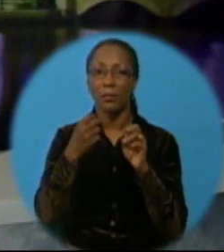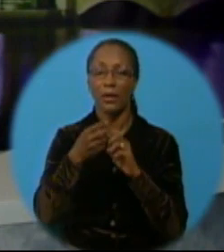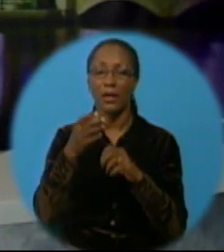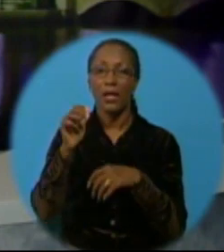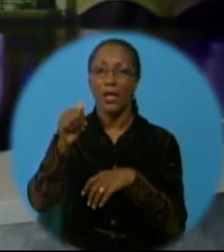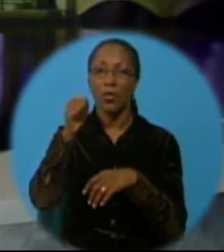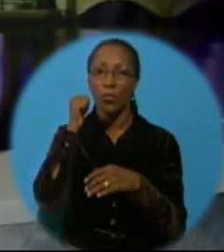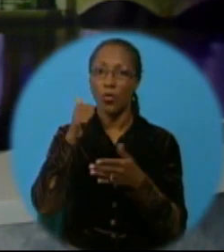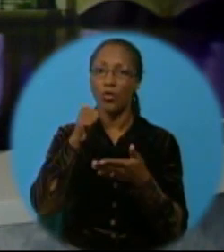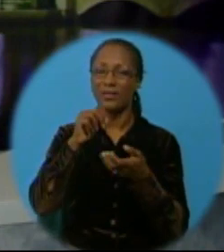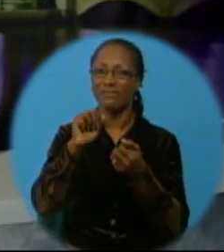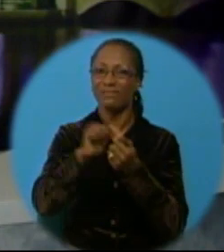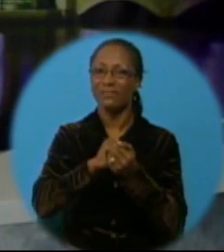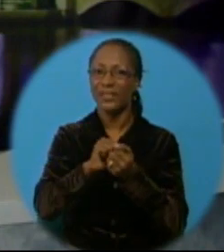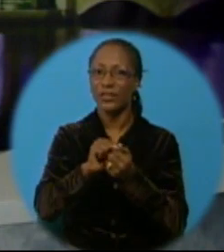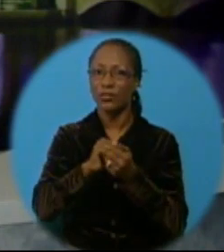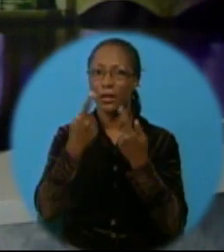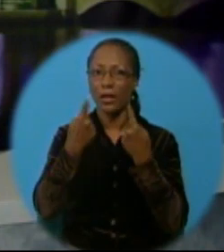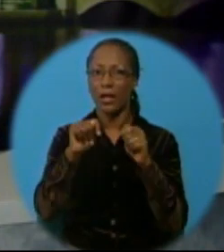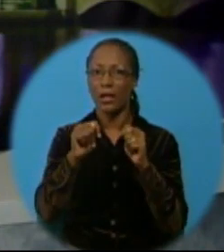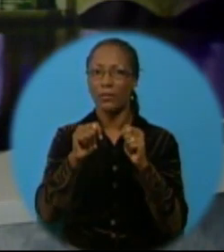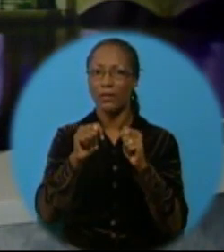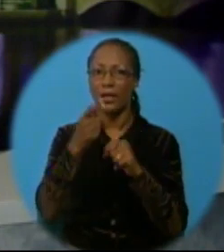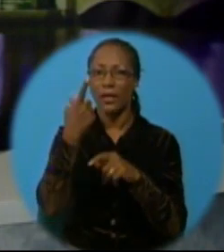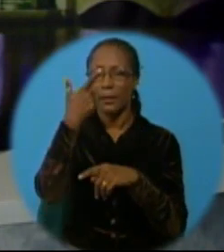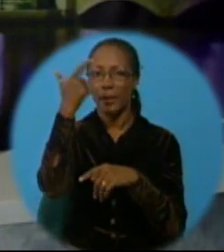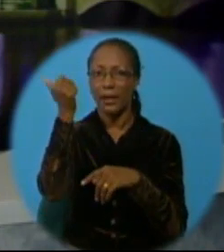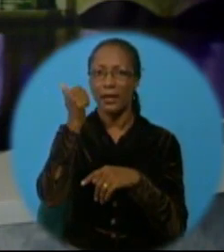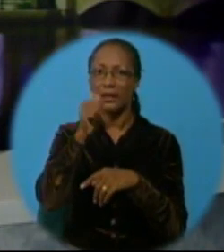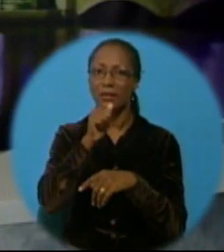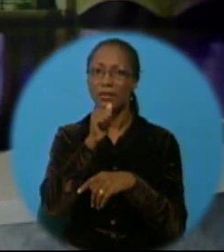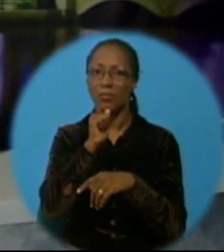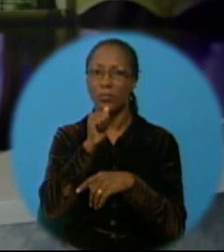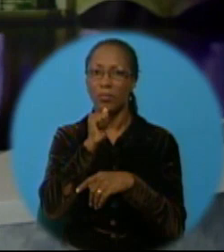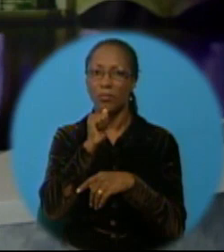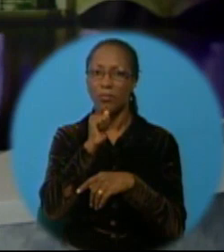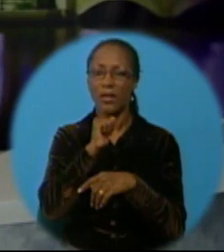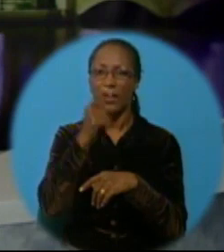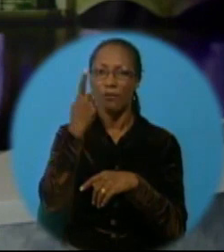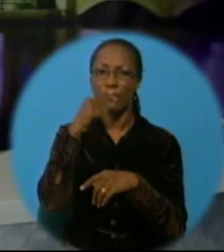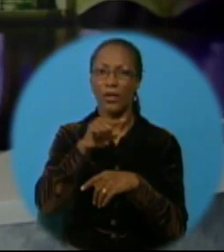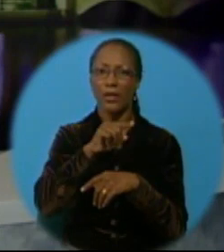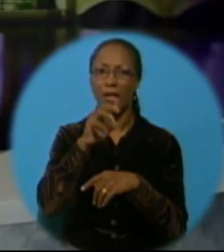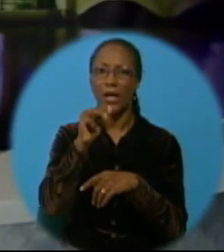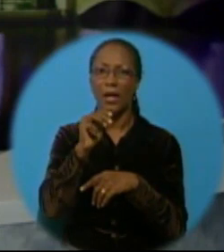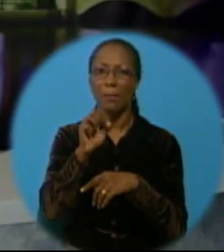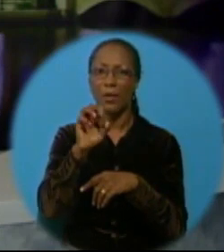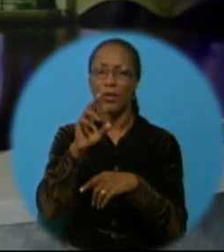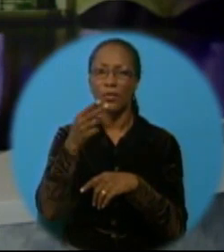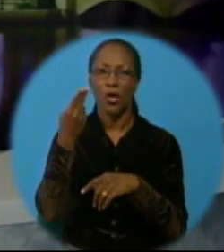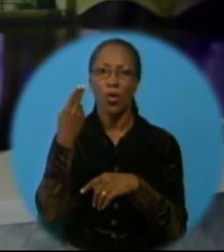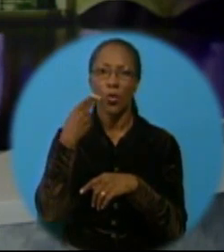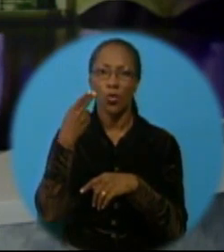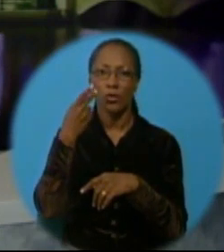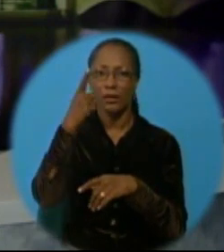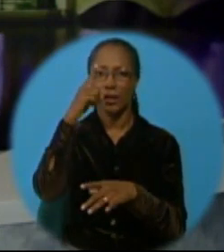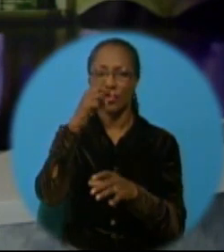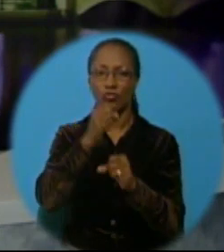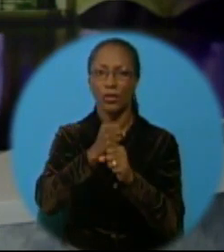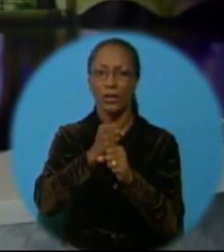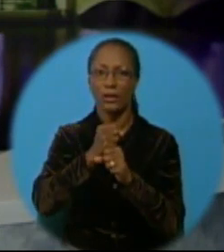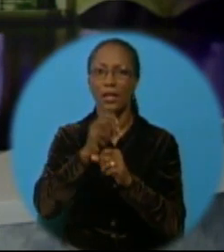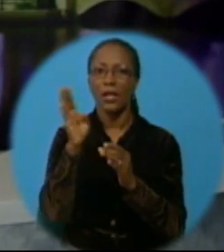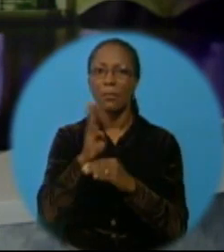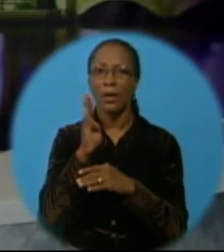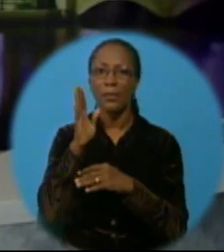thanks to the work of the private sector, particularly the Maria Holder Memorial Trust, starting in October, Barbados will